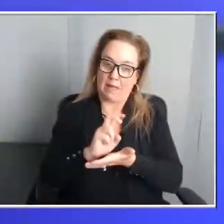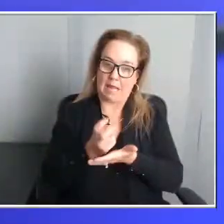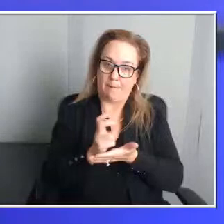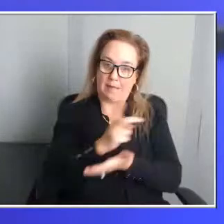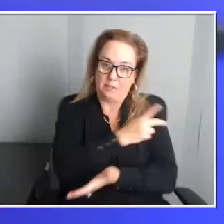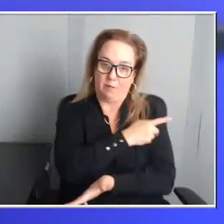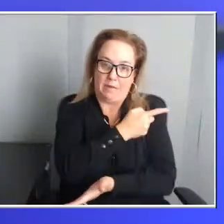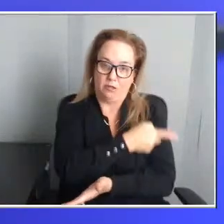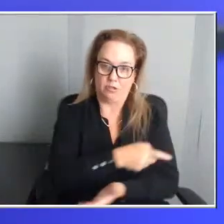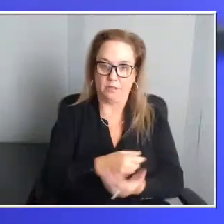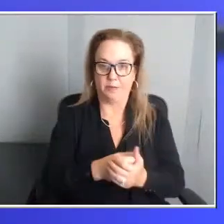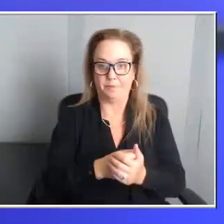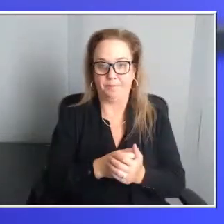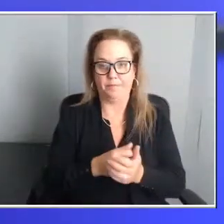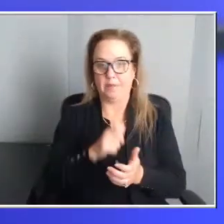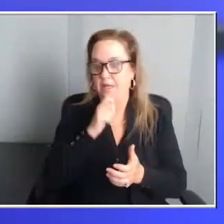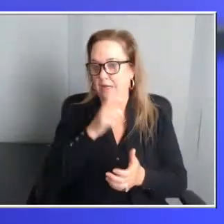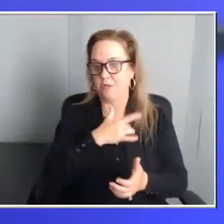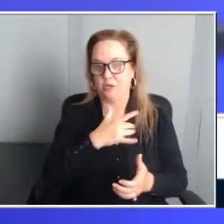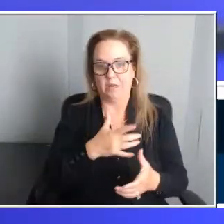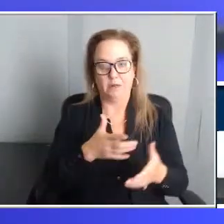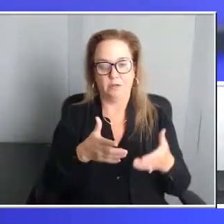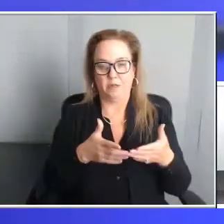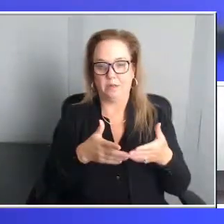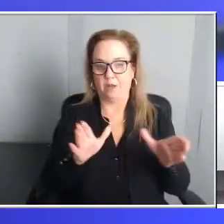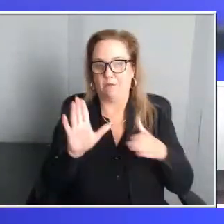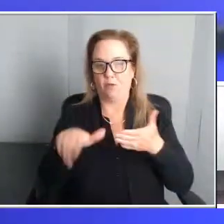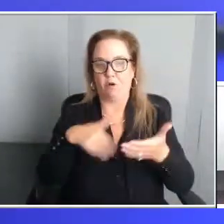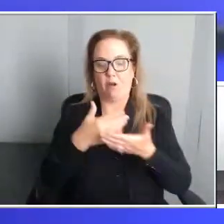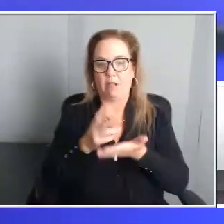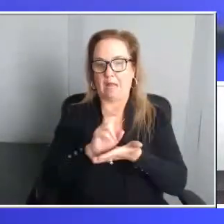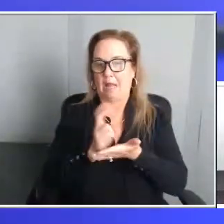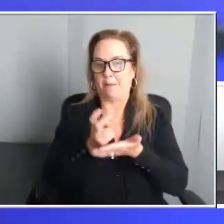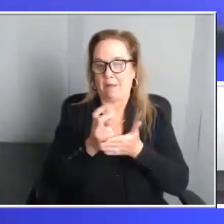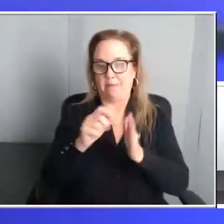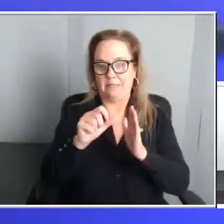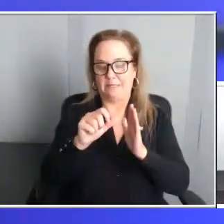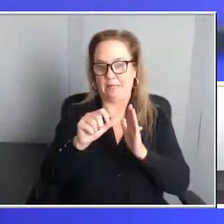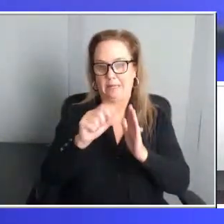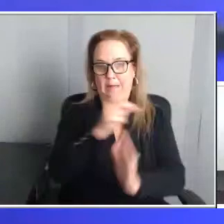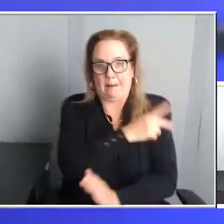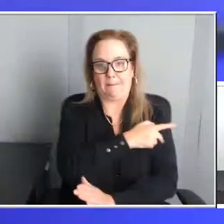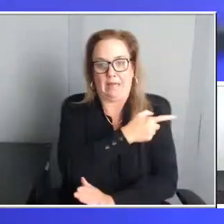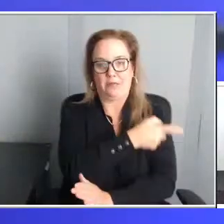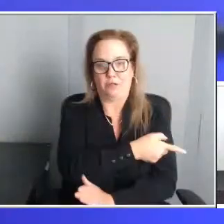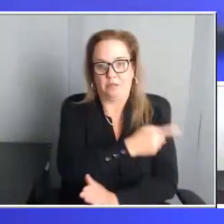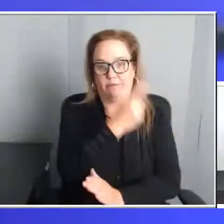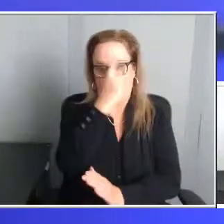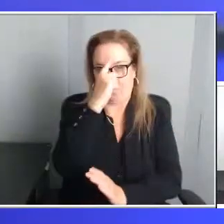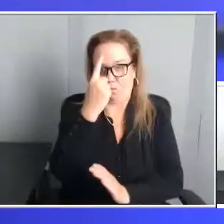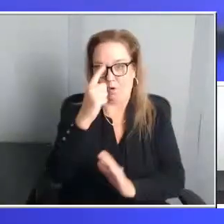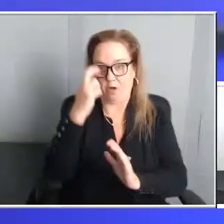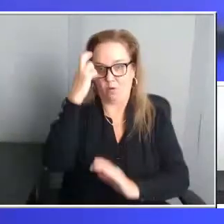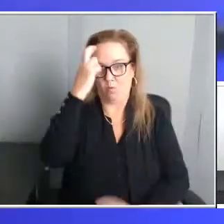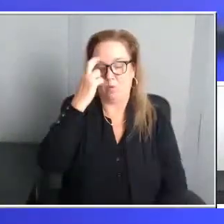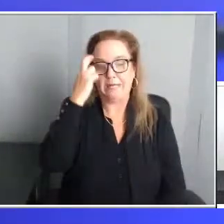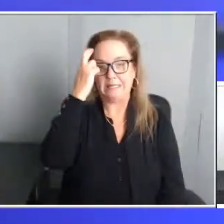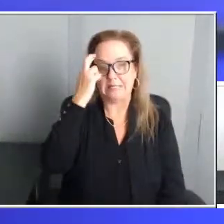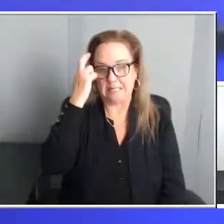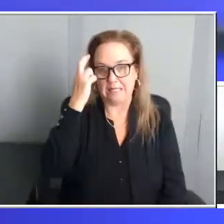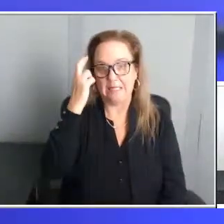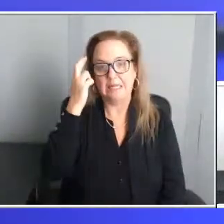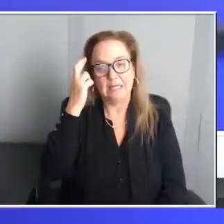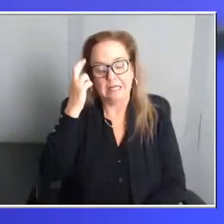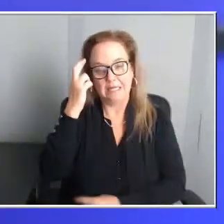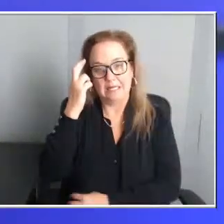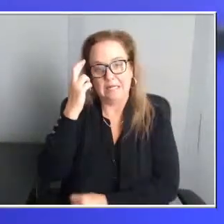not generally used for all types of epilepsy patients. For one reason is that it